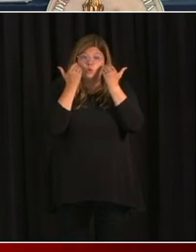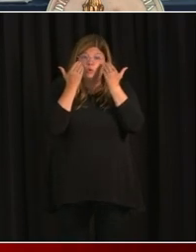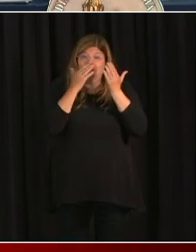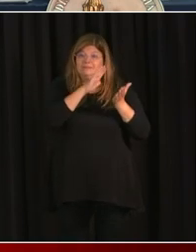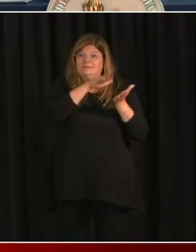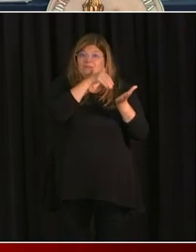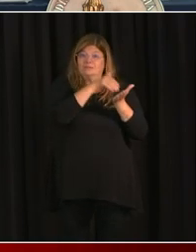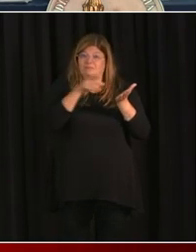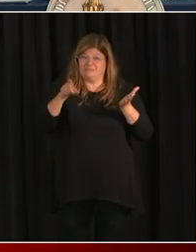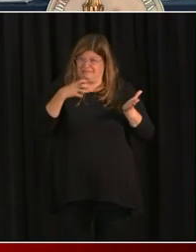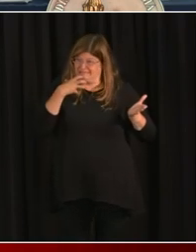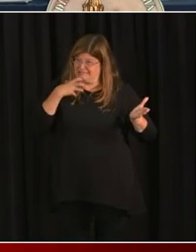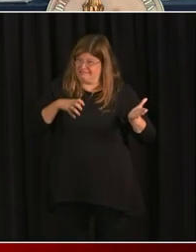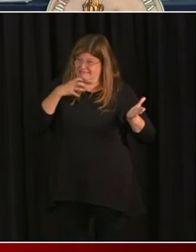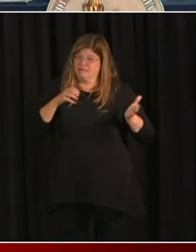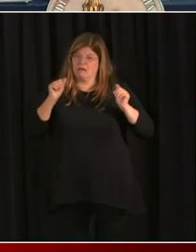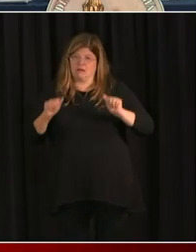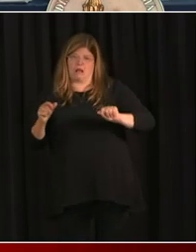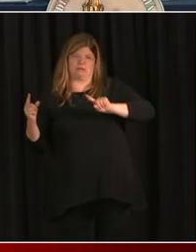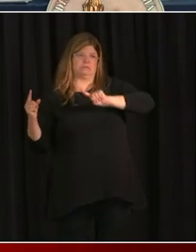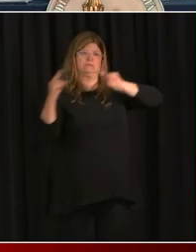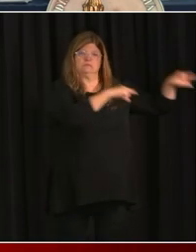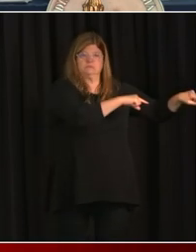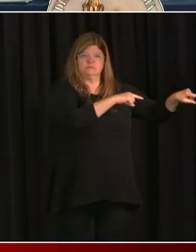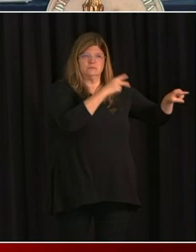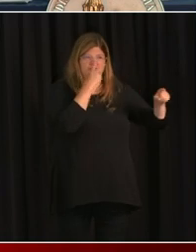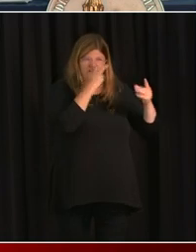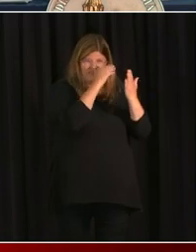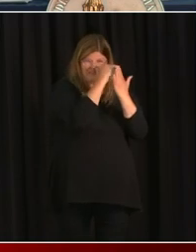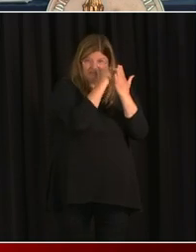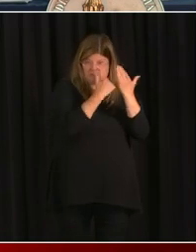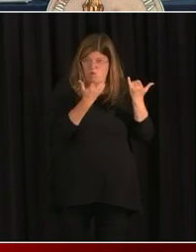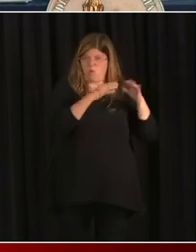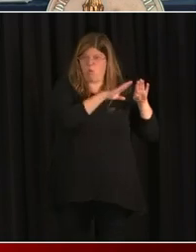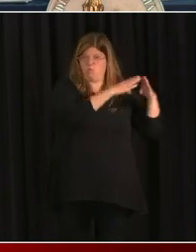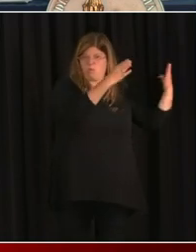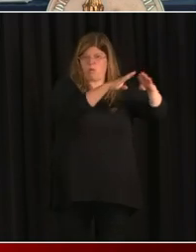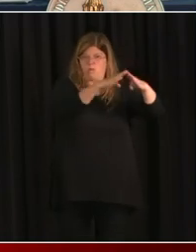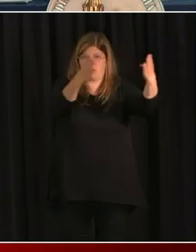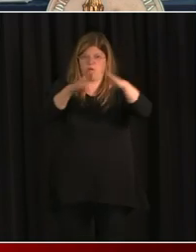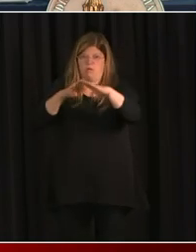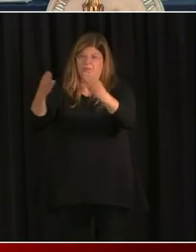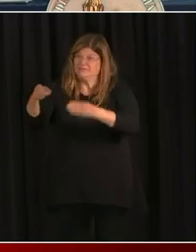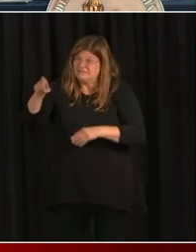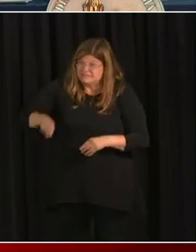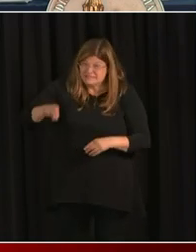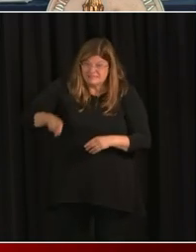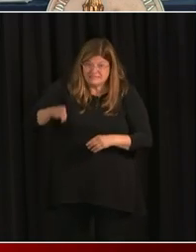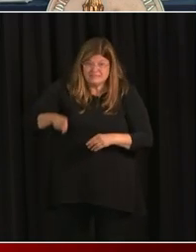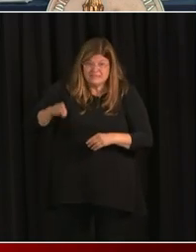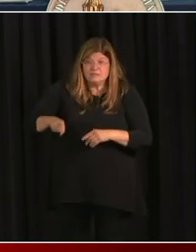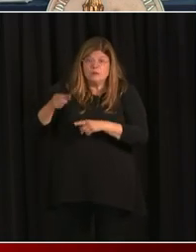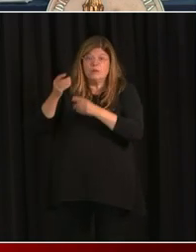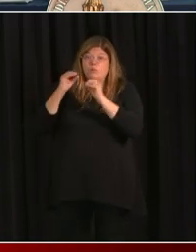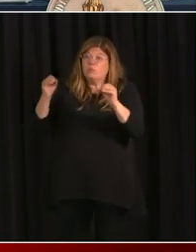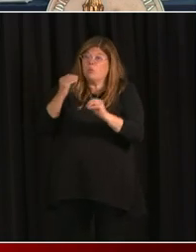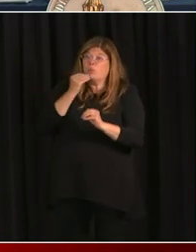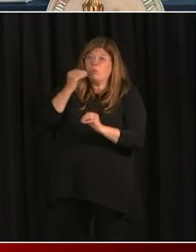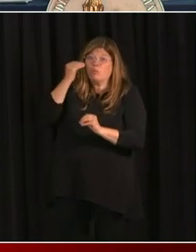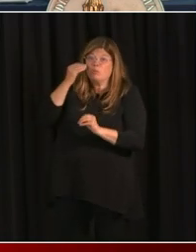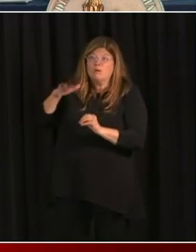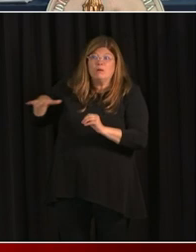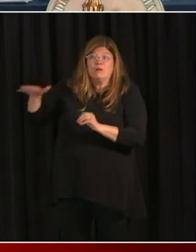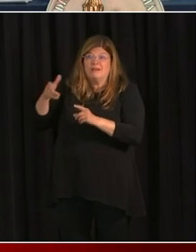you are in the need of a cooling center, you will find one or a couple all across the